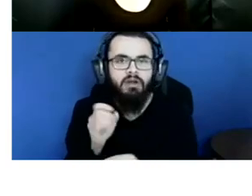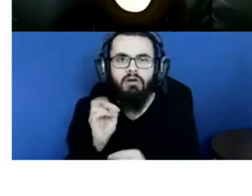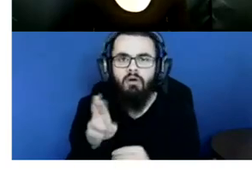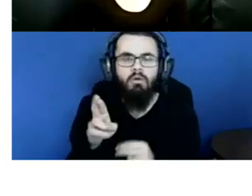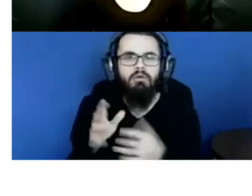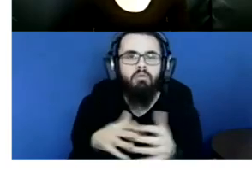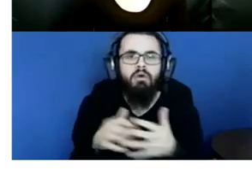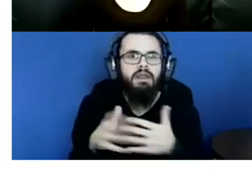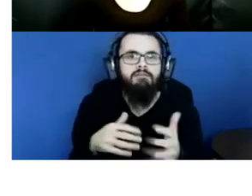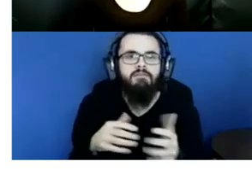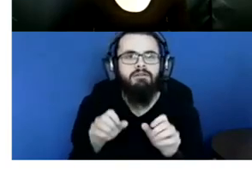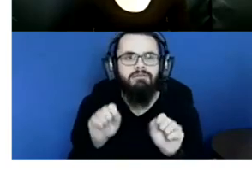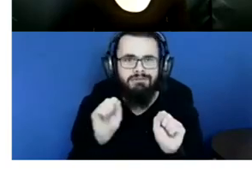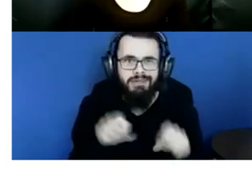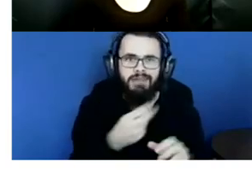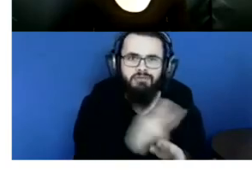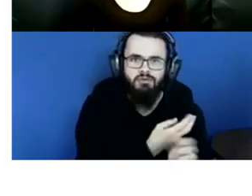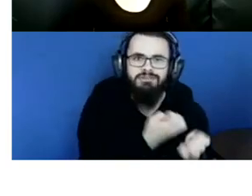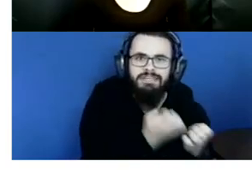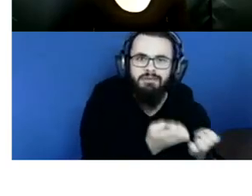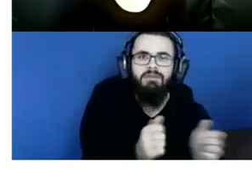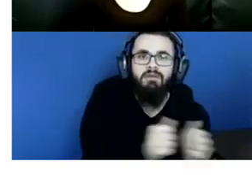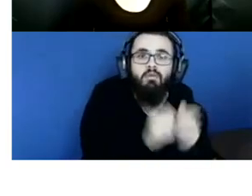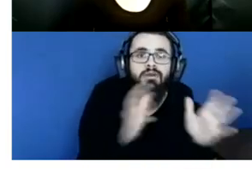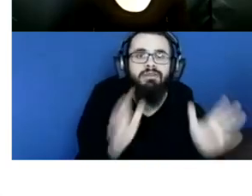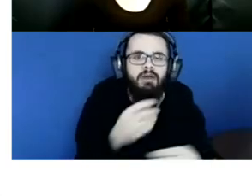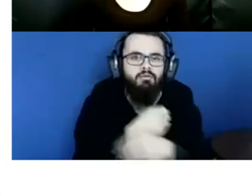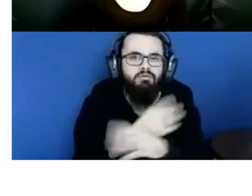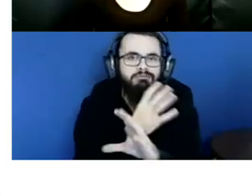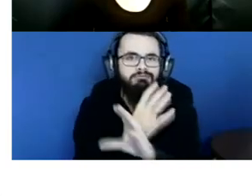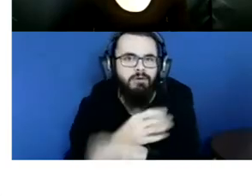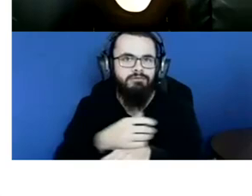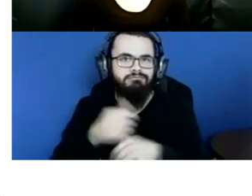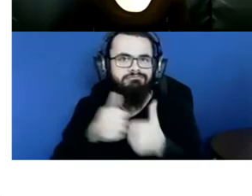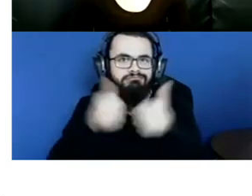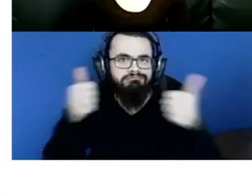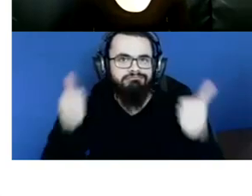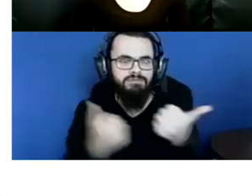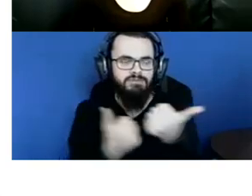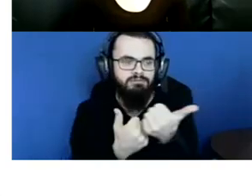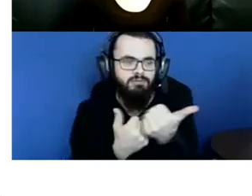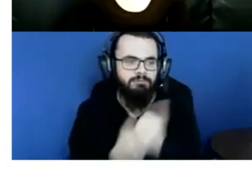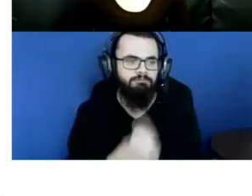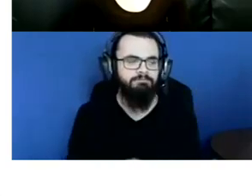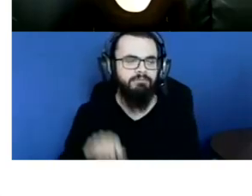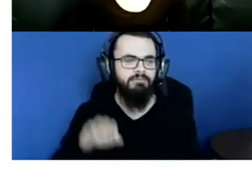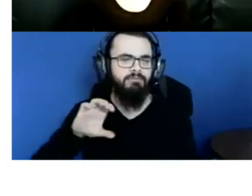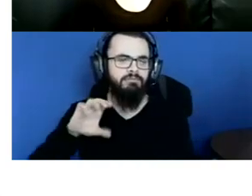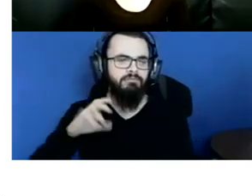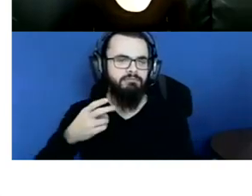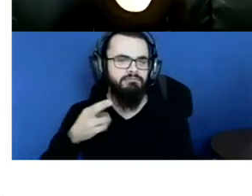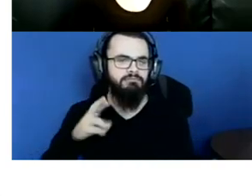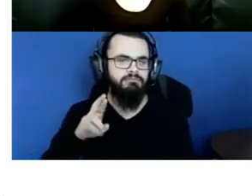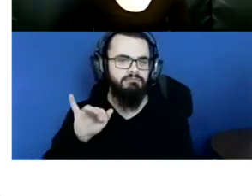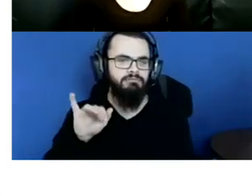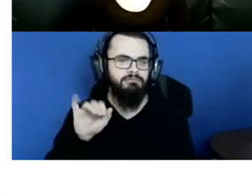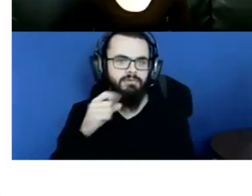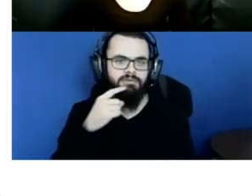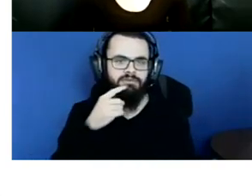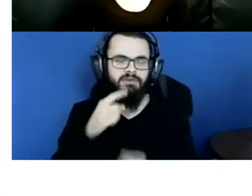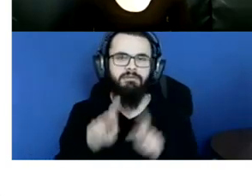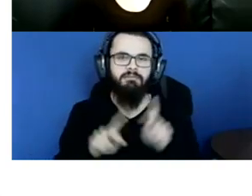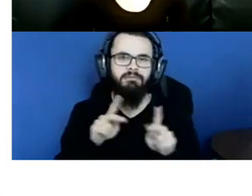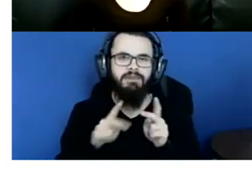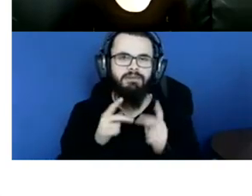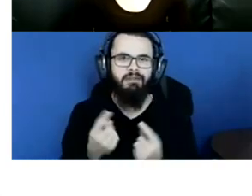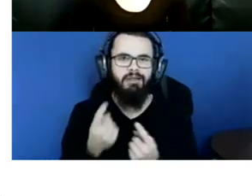provided without remote support. Yes, Chris? The question I always get a lot is that you have all